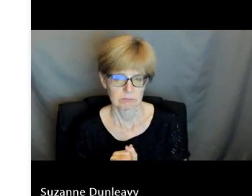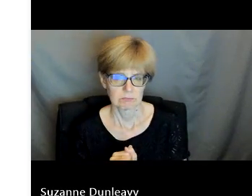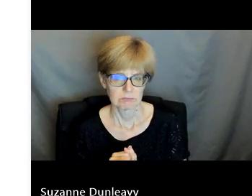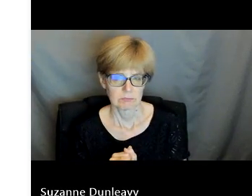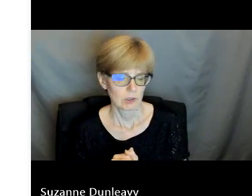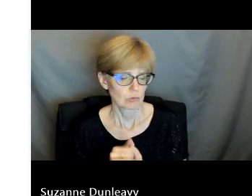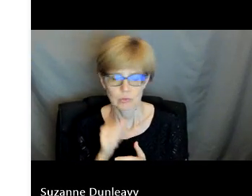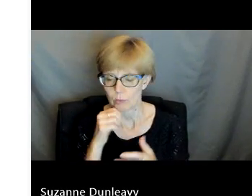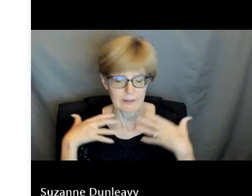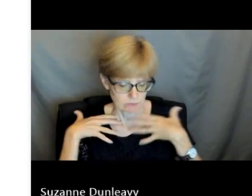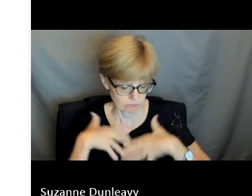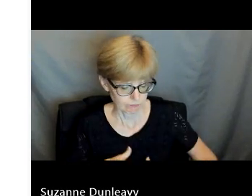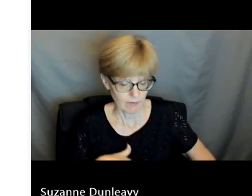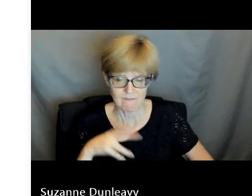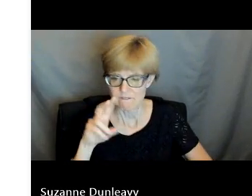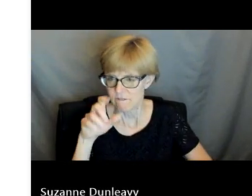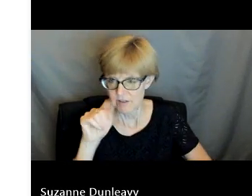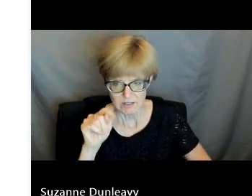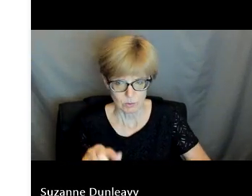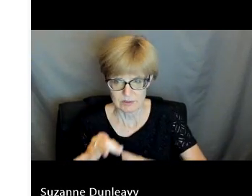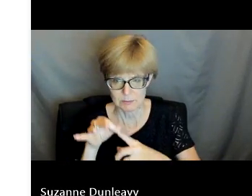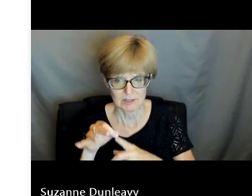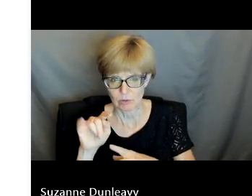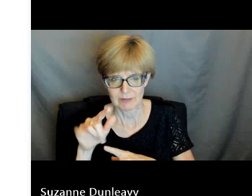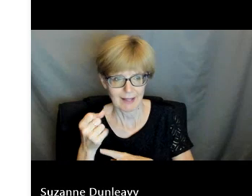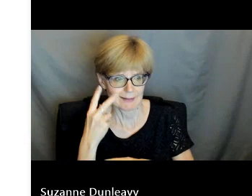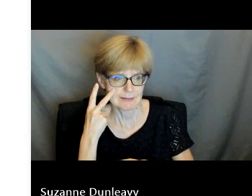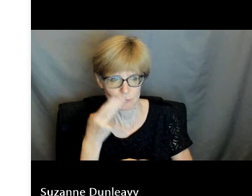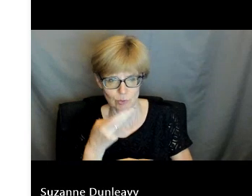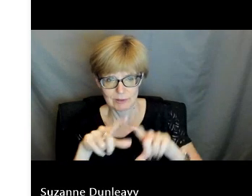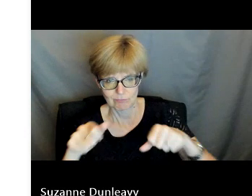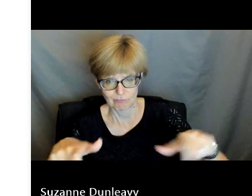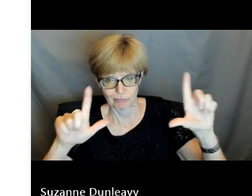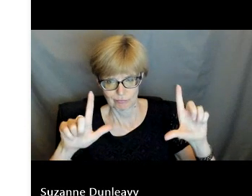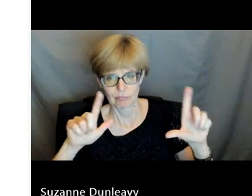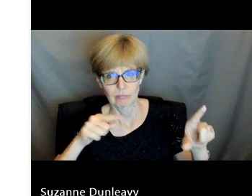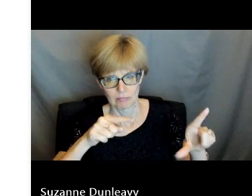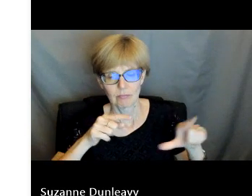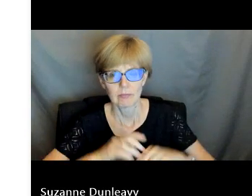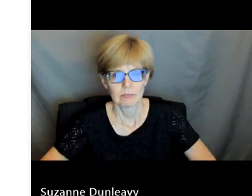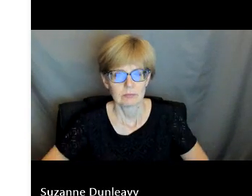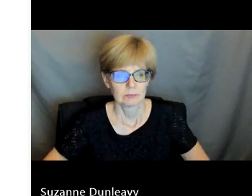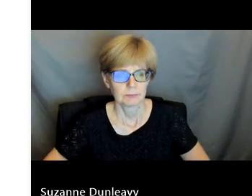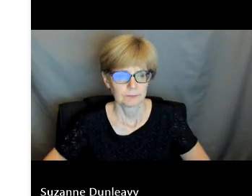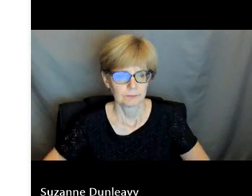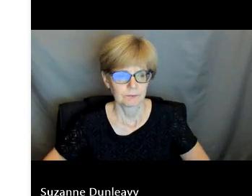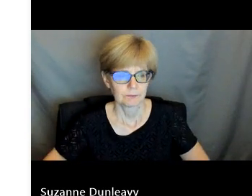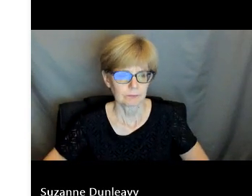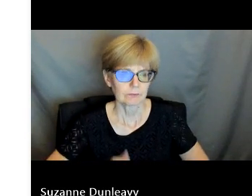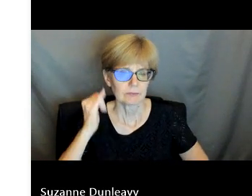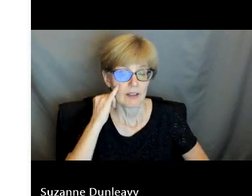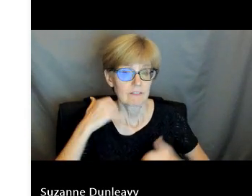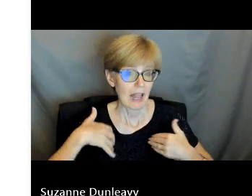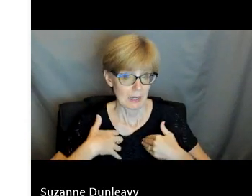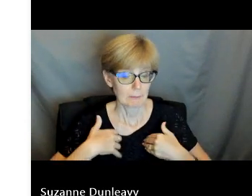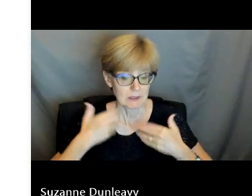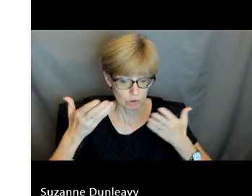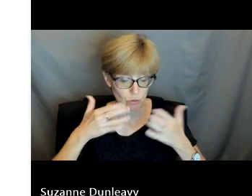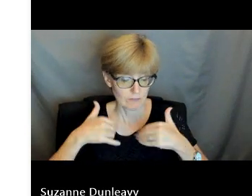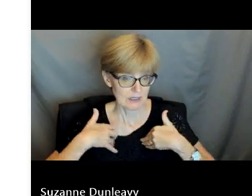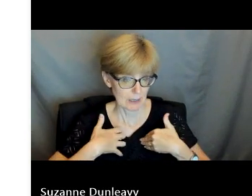special tags that you see on the screen there. Um, if an animal is a service animal that goes